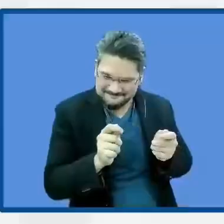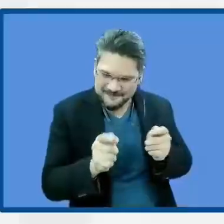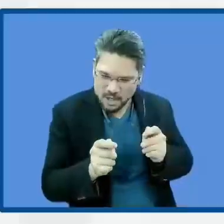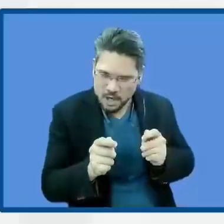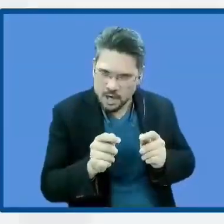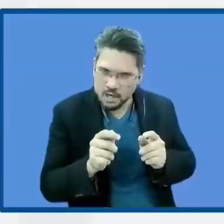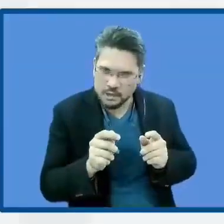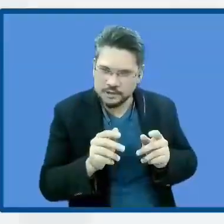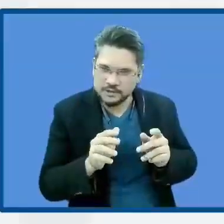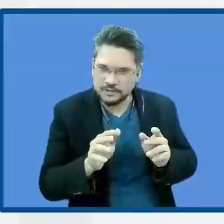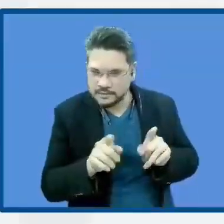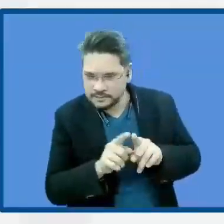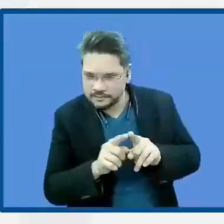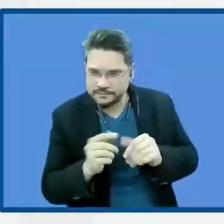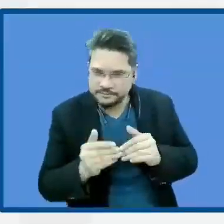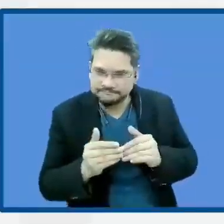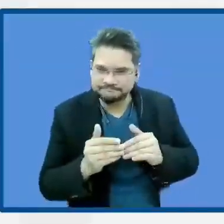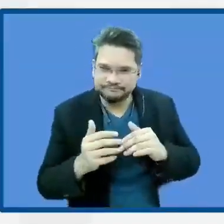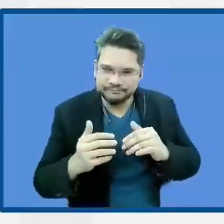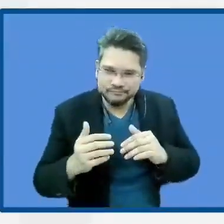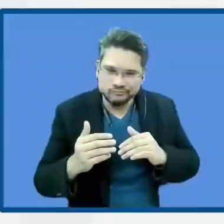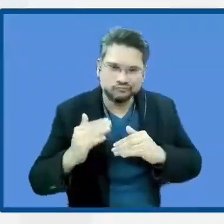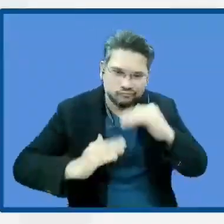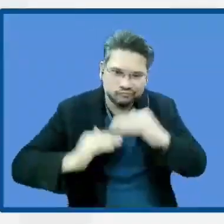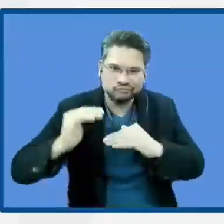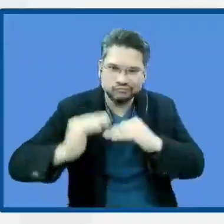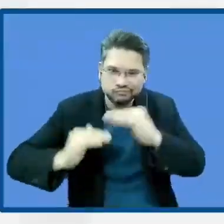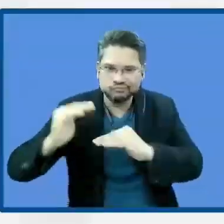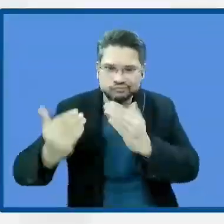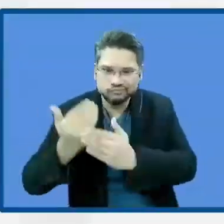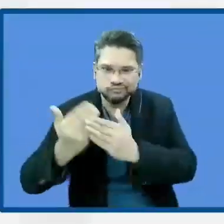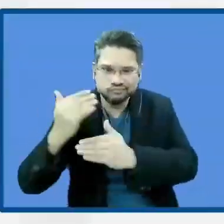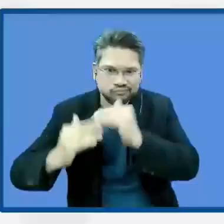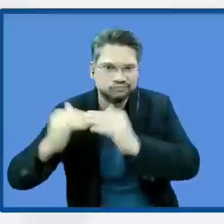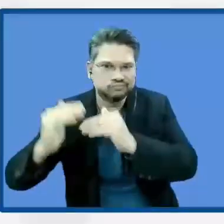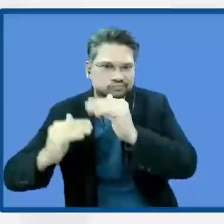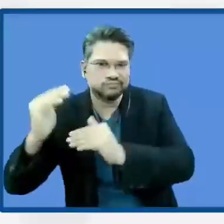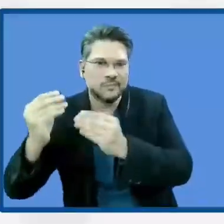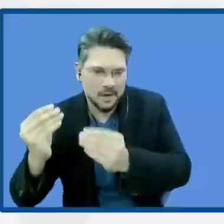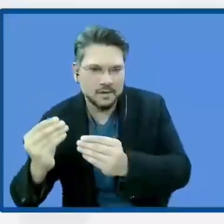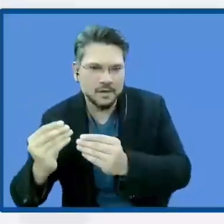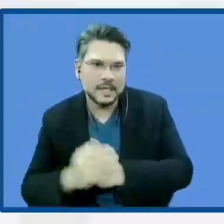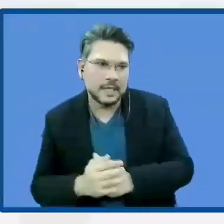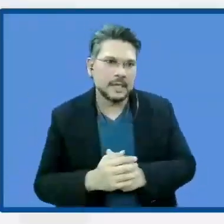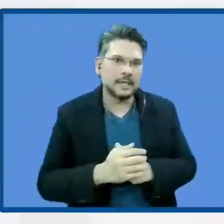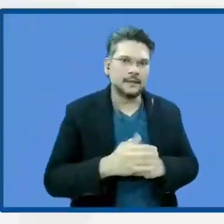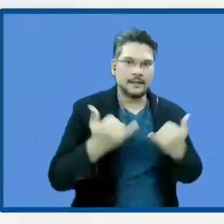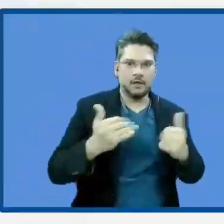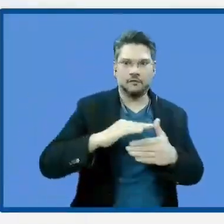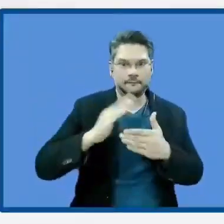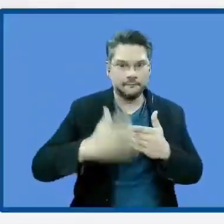of rebuilding. So what it concluded, and this has to do